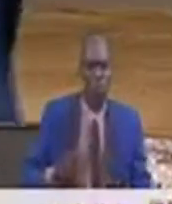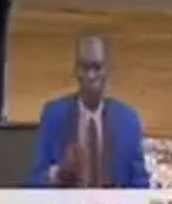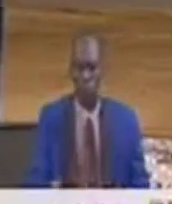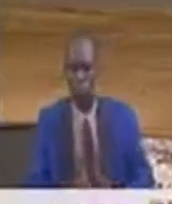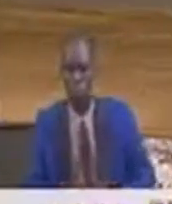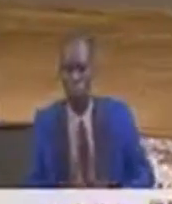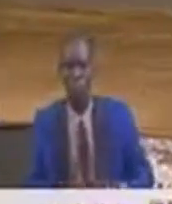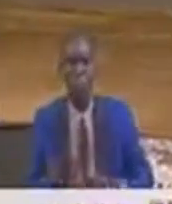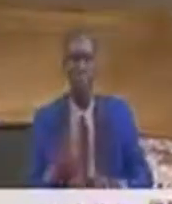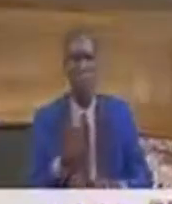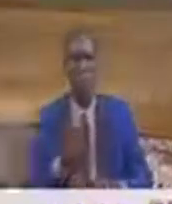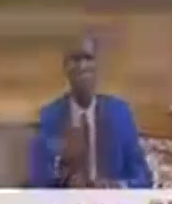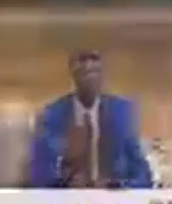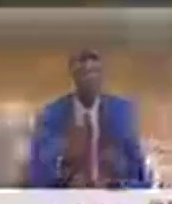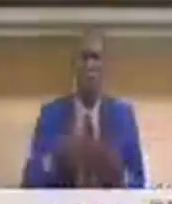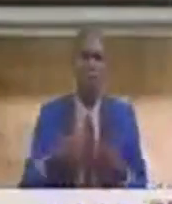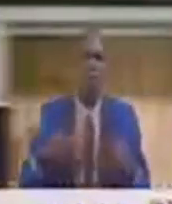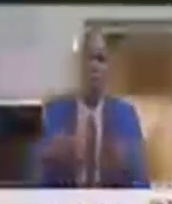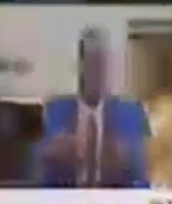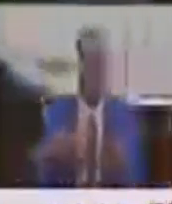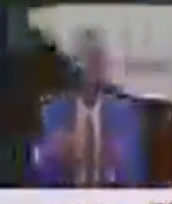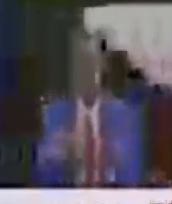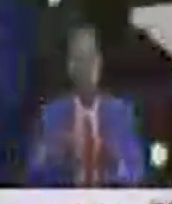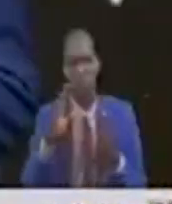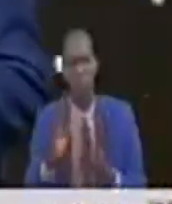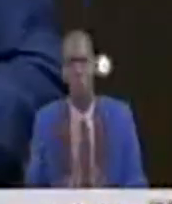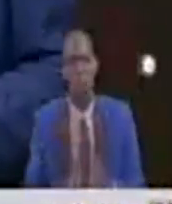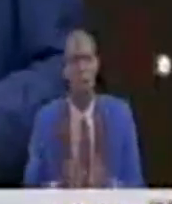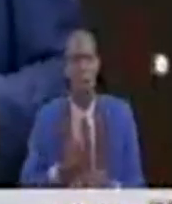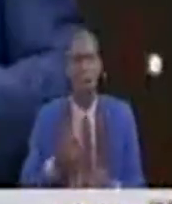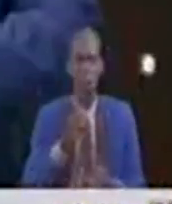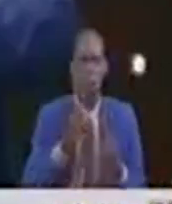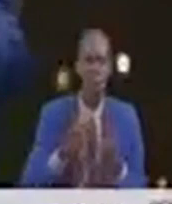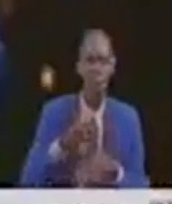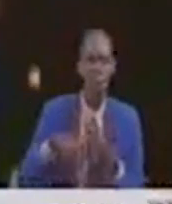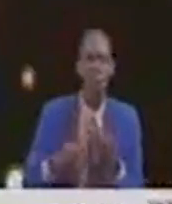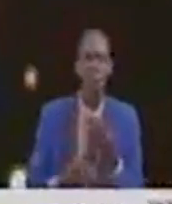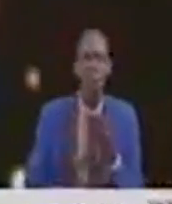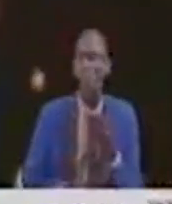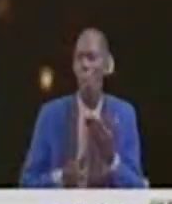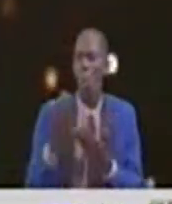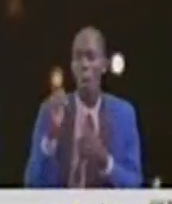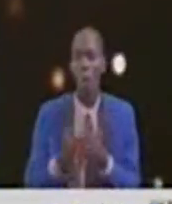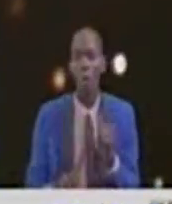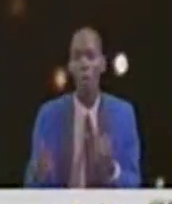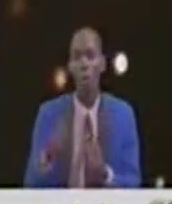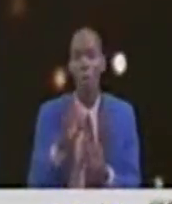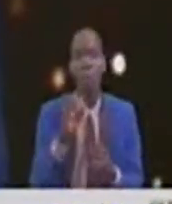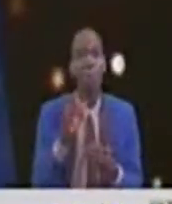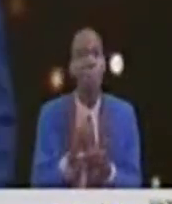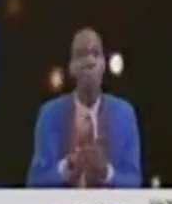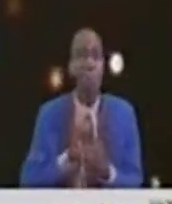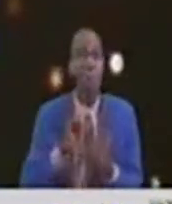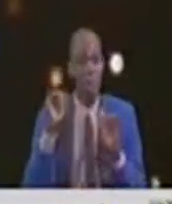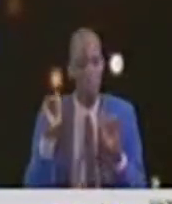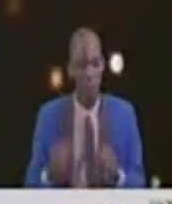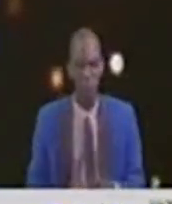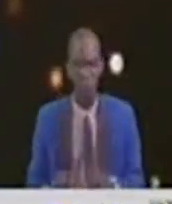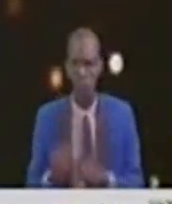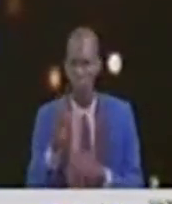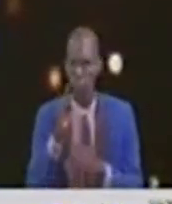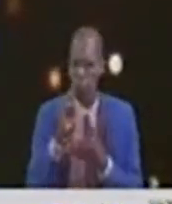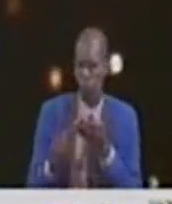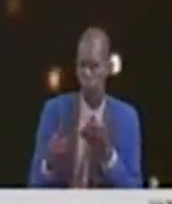mention youth, I mention choir, I mention almost everybody so that I can watch over you. The people that